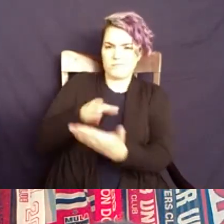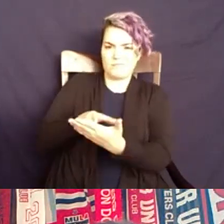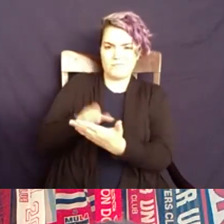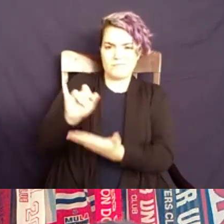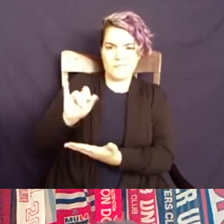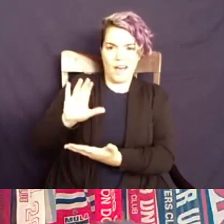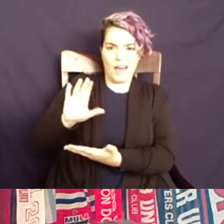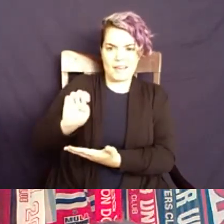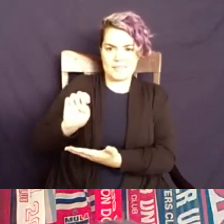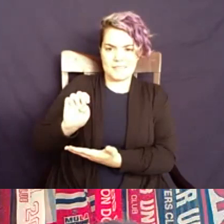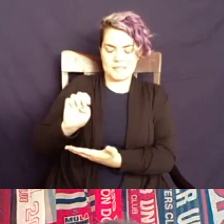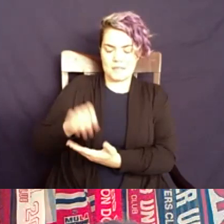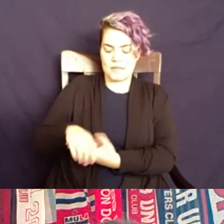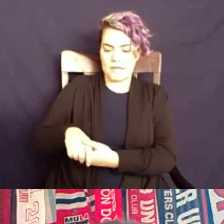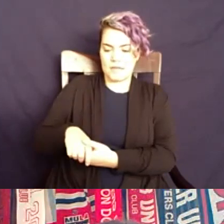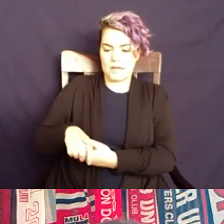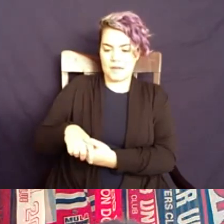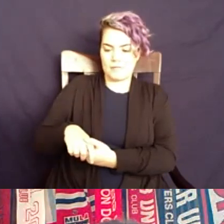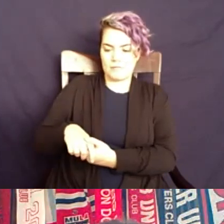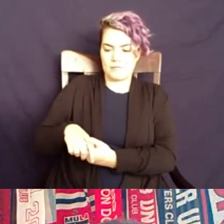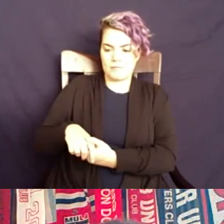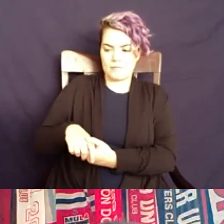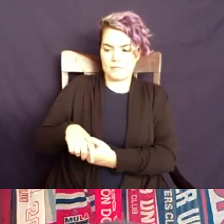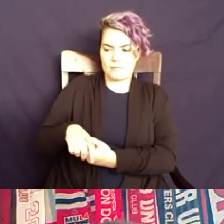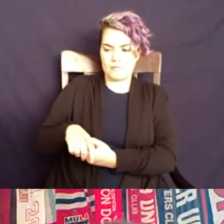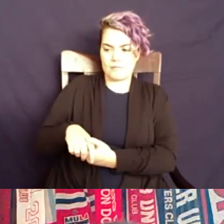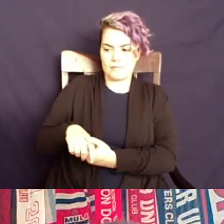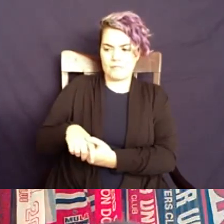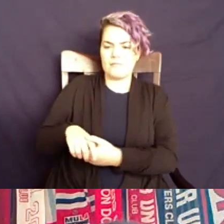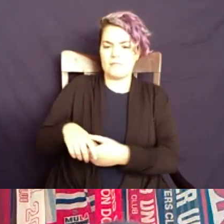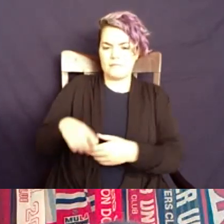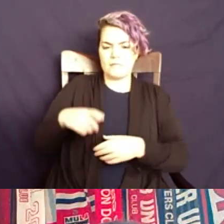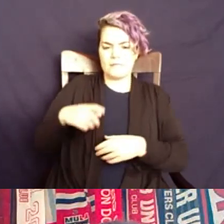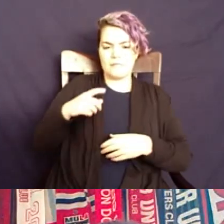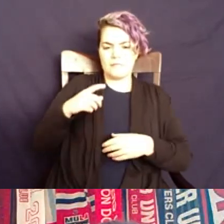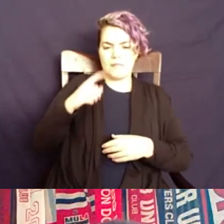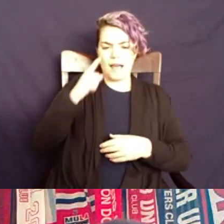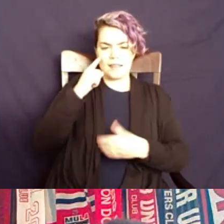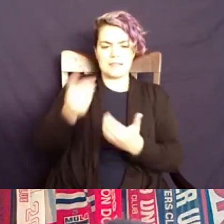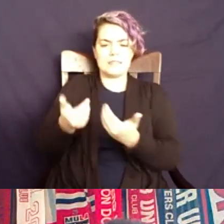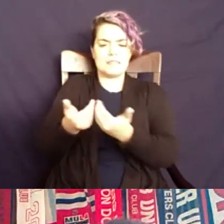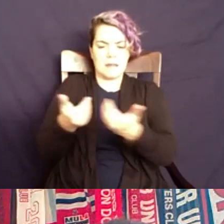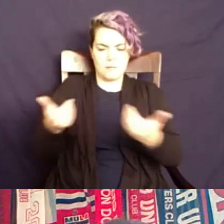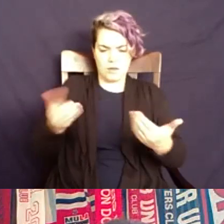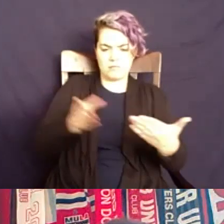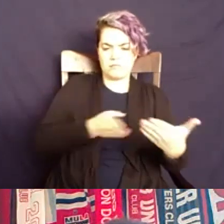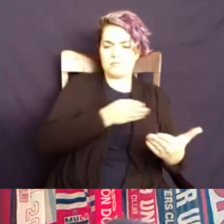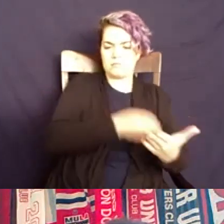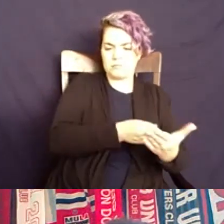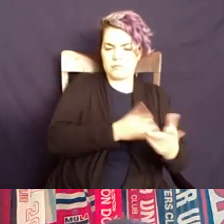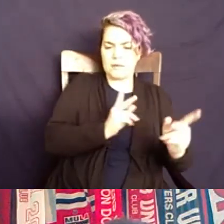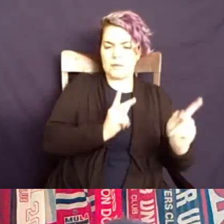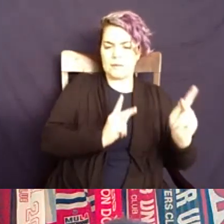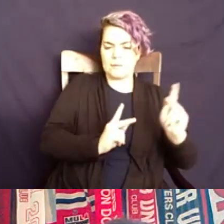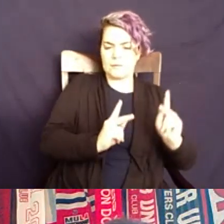I know there is litigation, I think, apart from that, that is trying to get people out